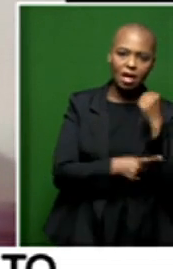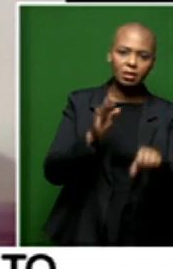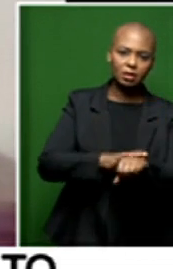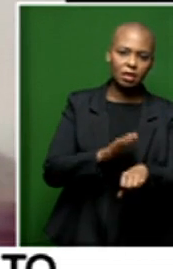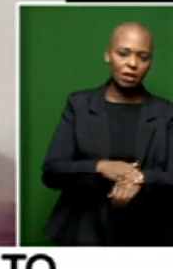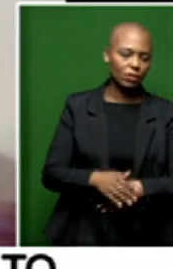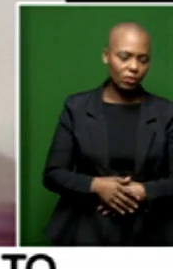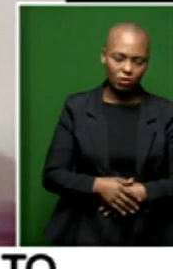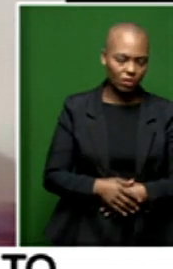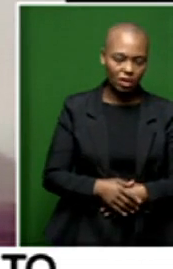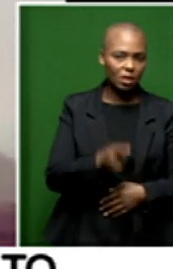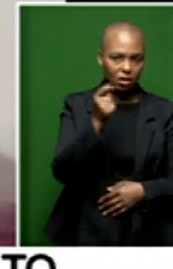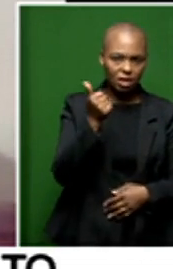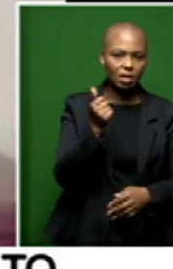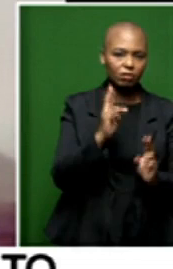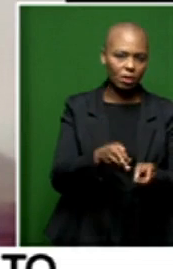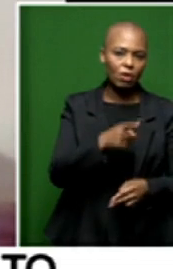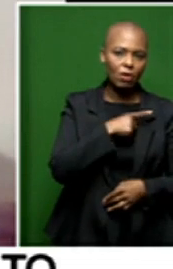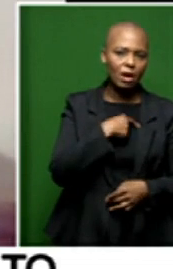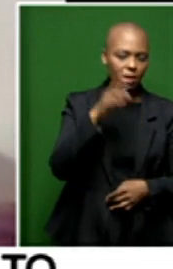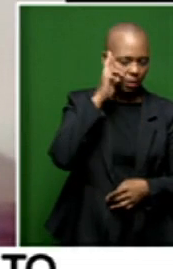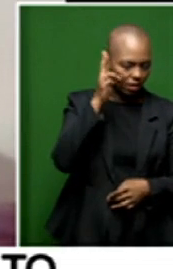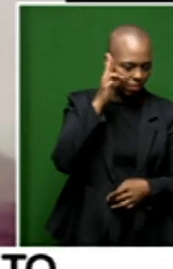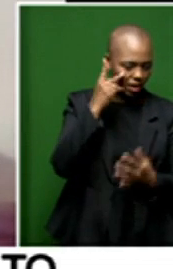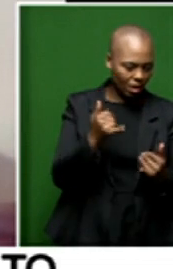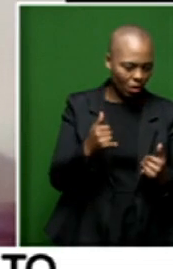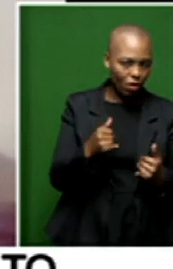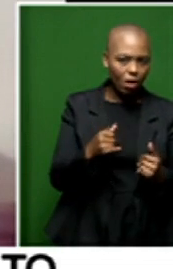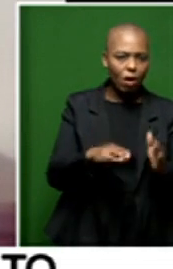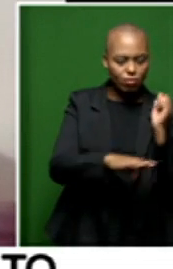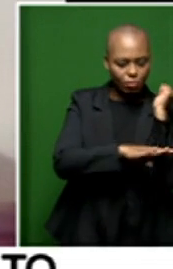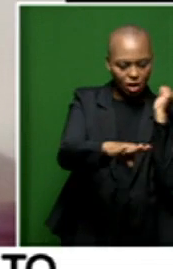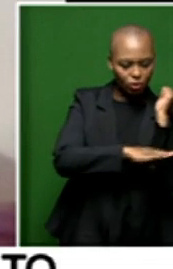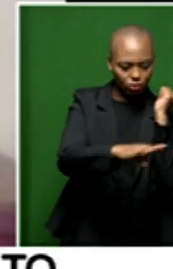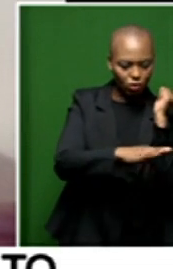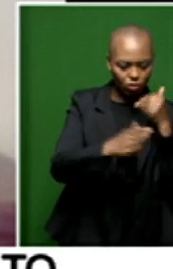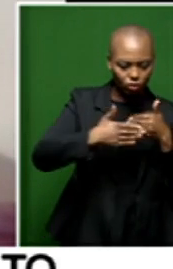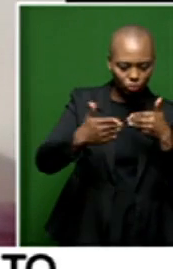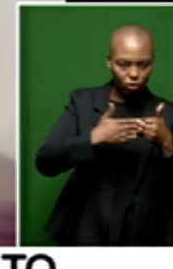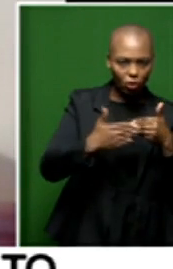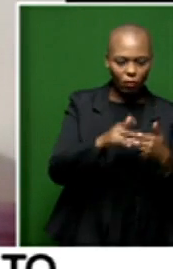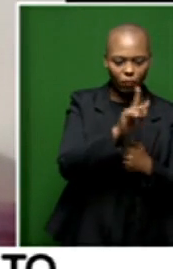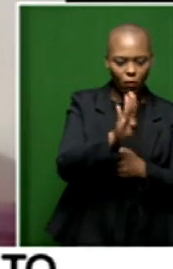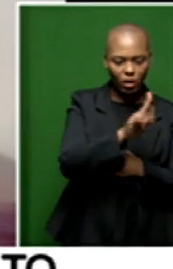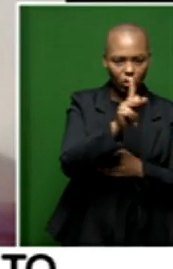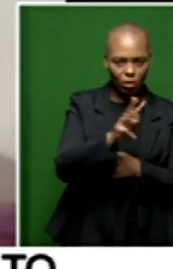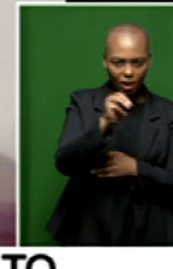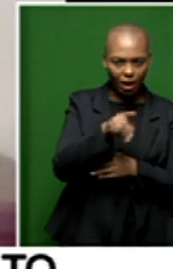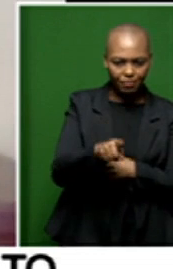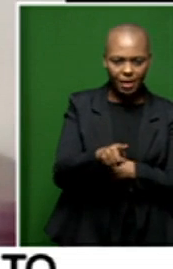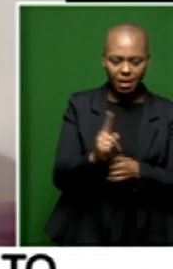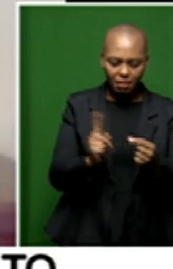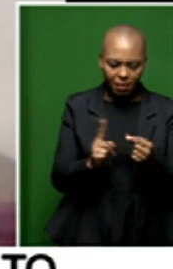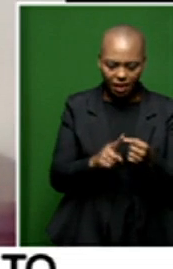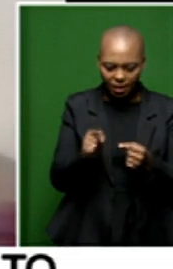for comfort. I remember standing behind the bedroom door, clutching onto a 4-kilogram pink dumbbell,